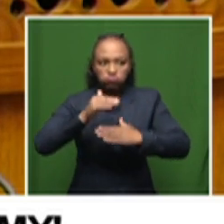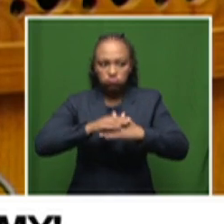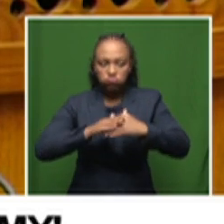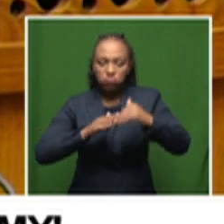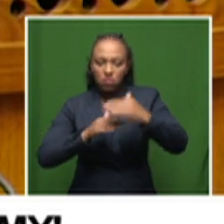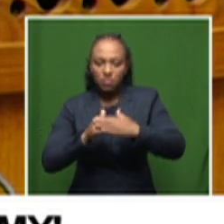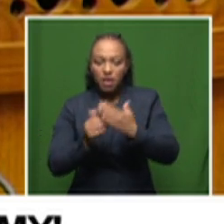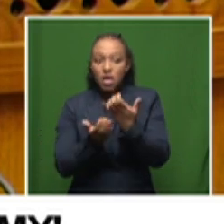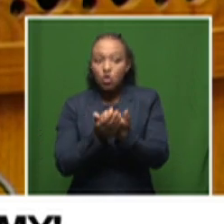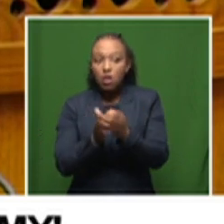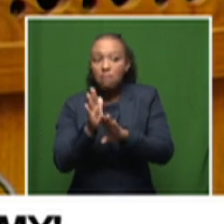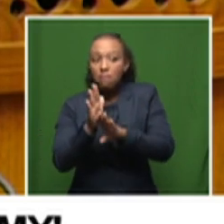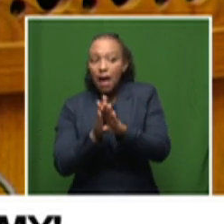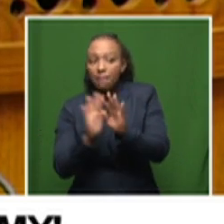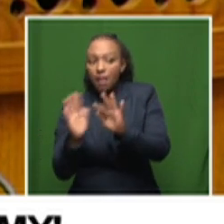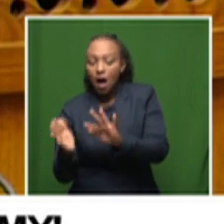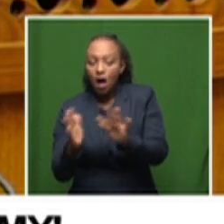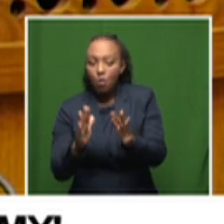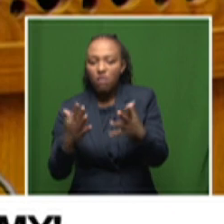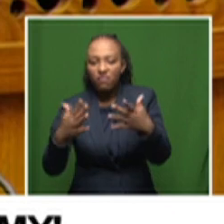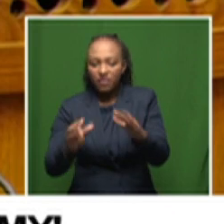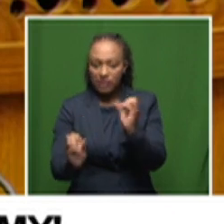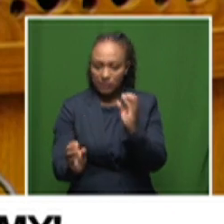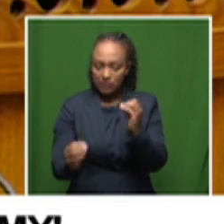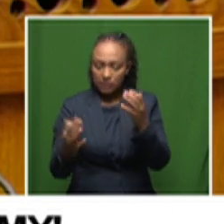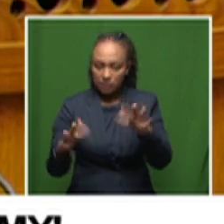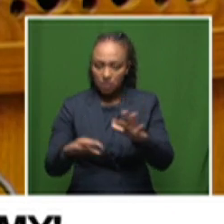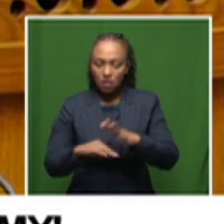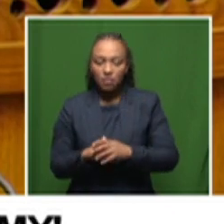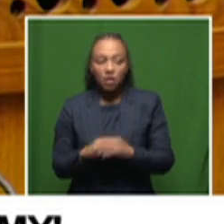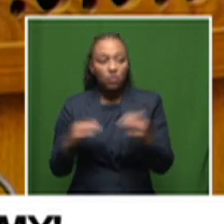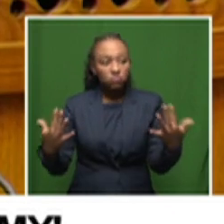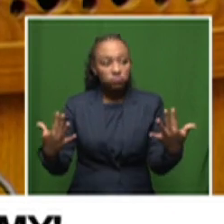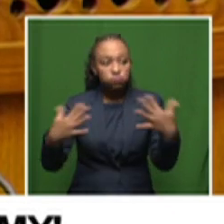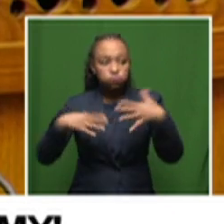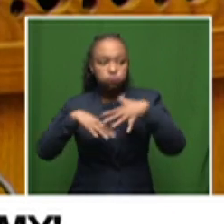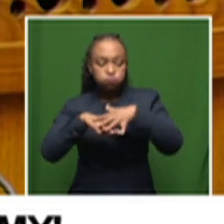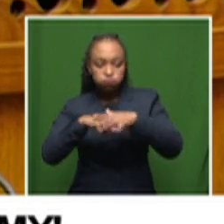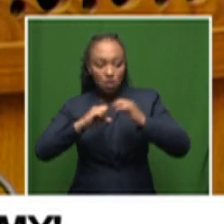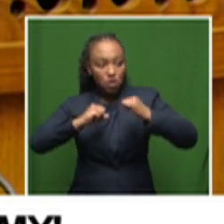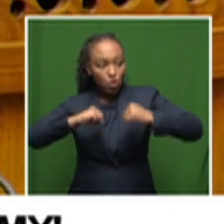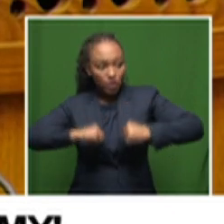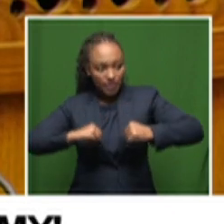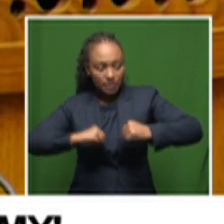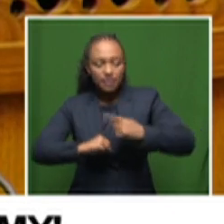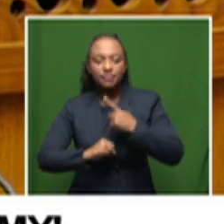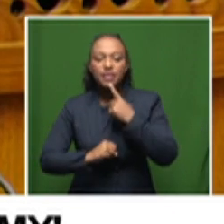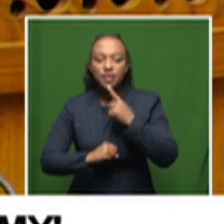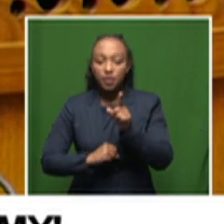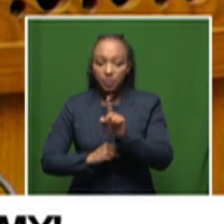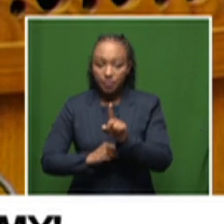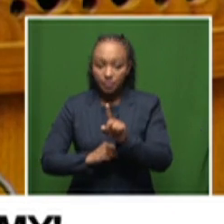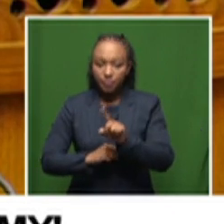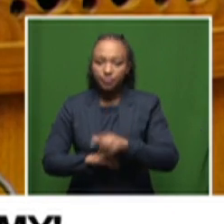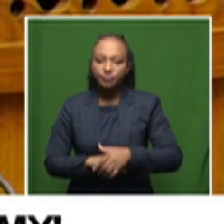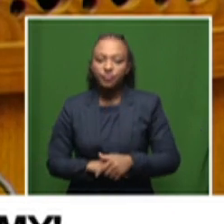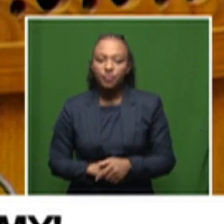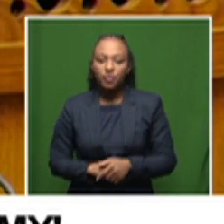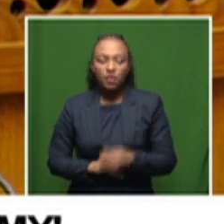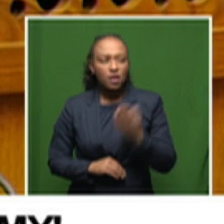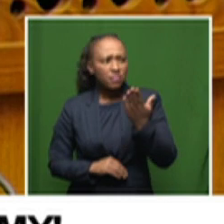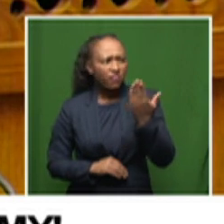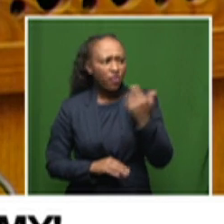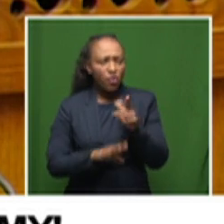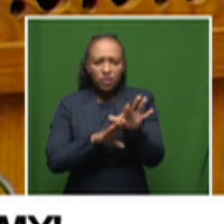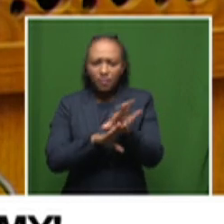plan. I say consensus-driven because in large part, the plan